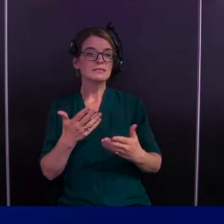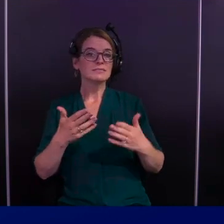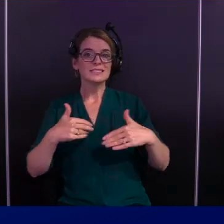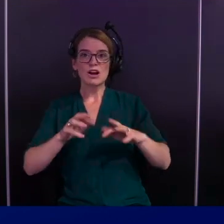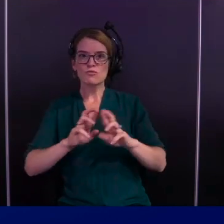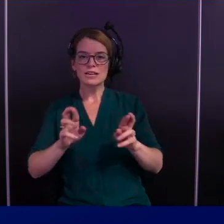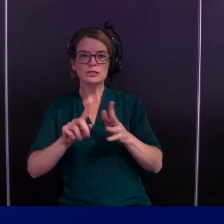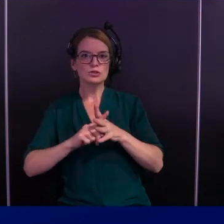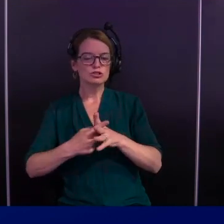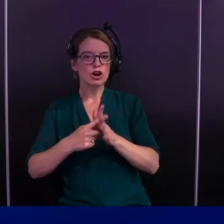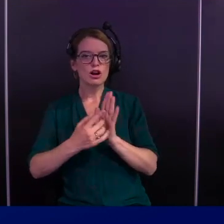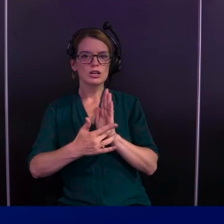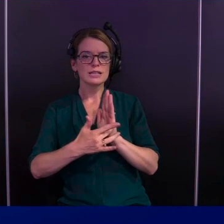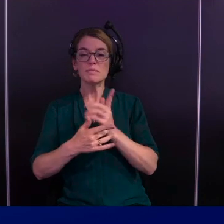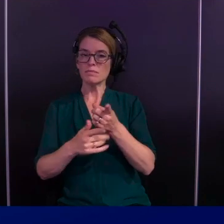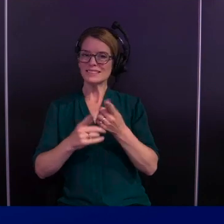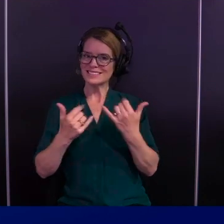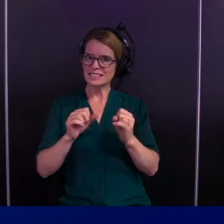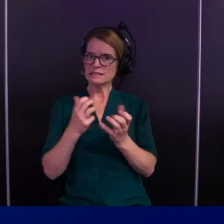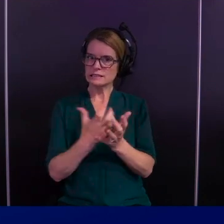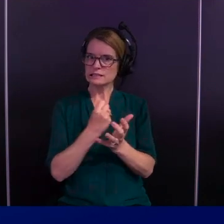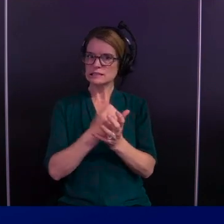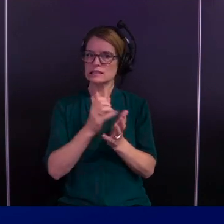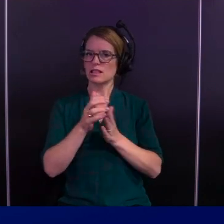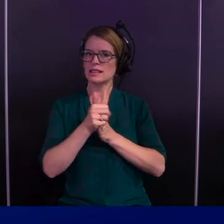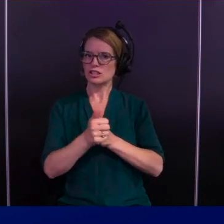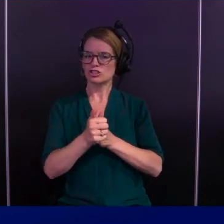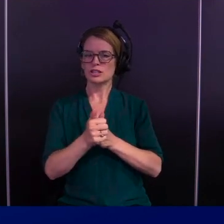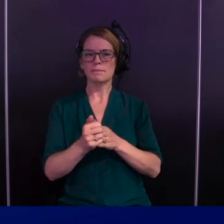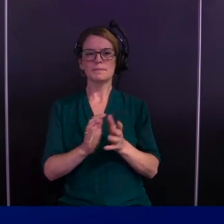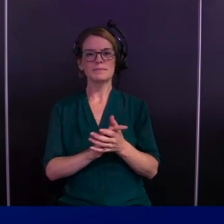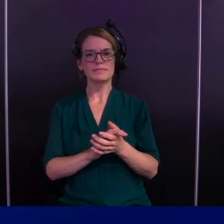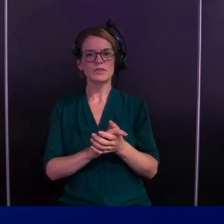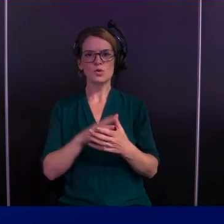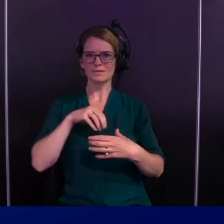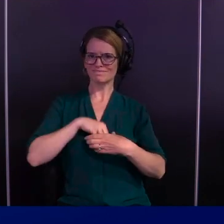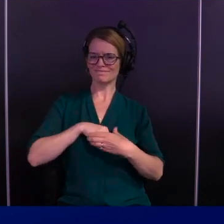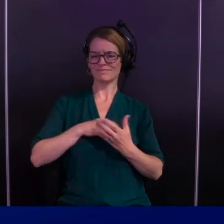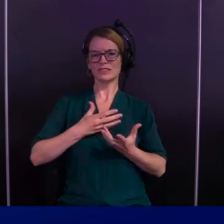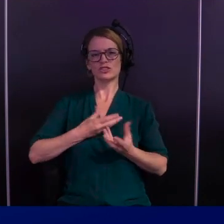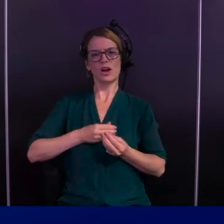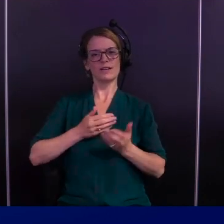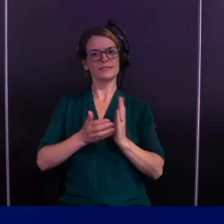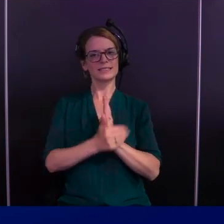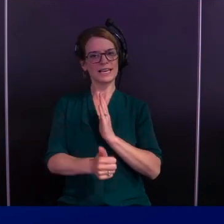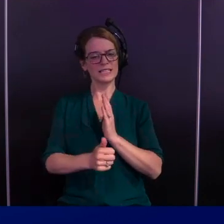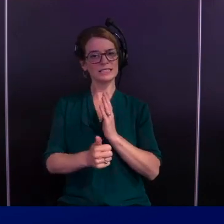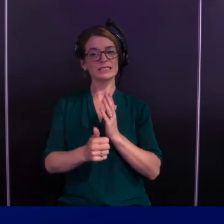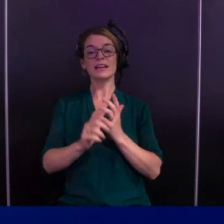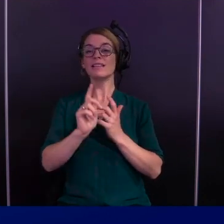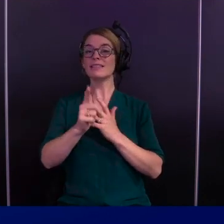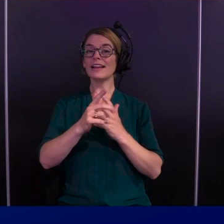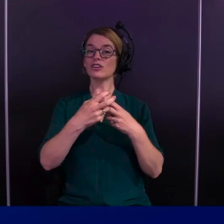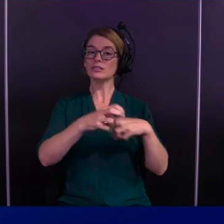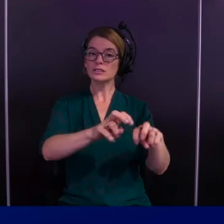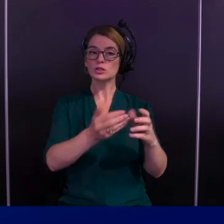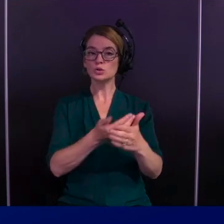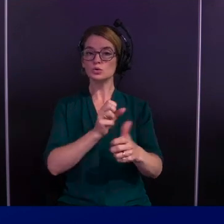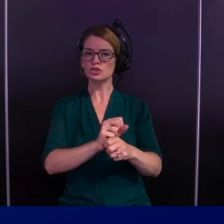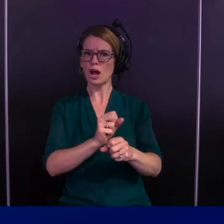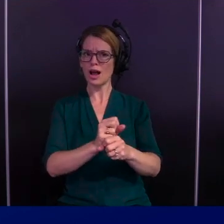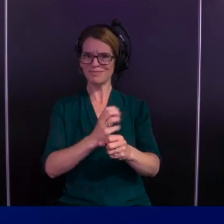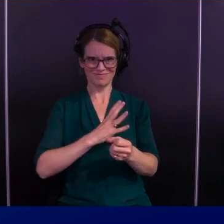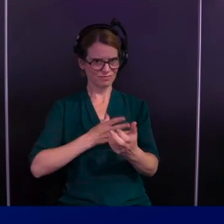can get leadership in your community. You can build those soft skills so that when you transition in, they follow you. Exactly. And vice versa, if you